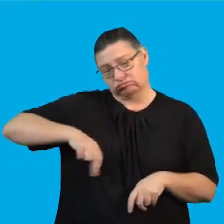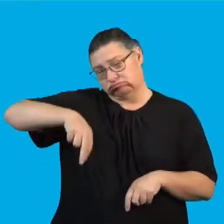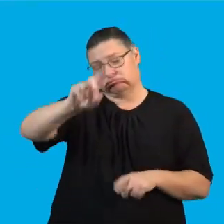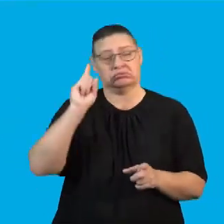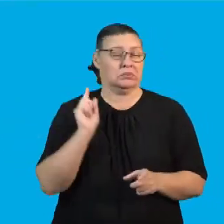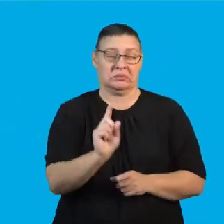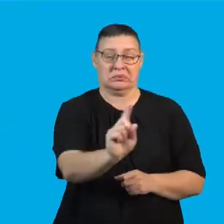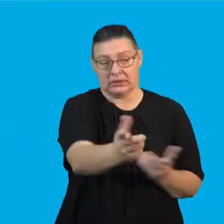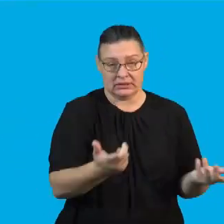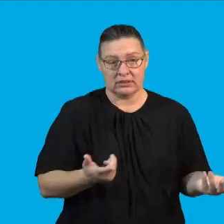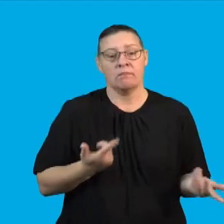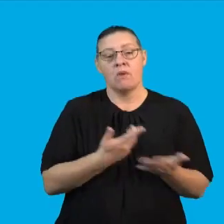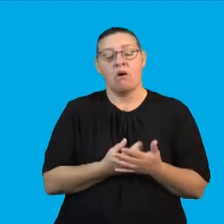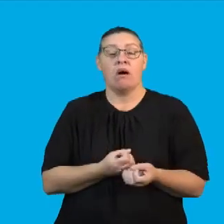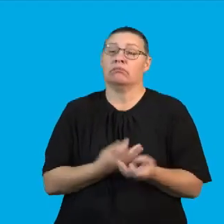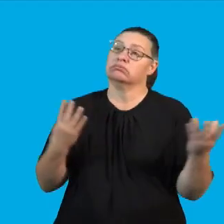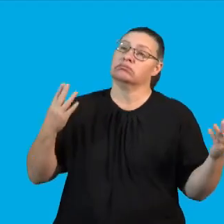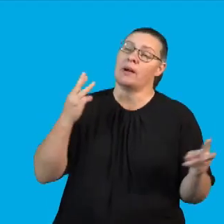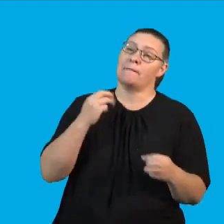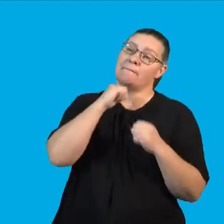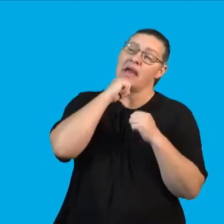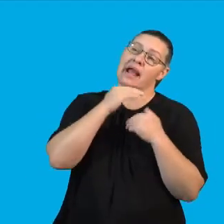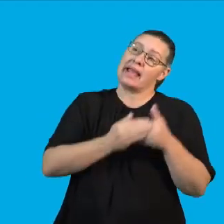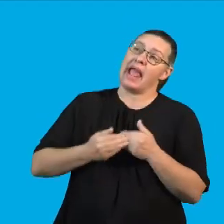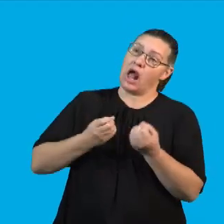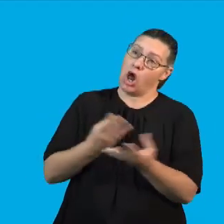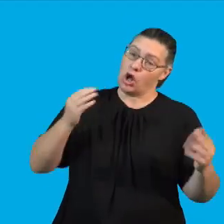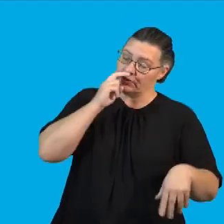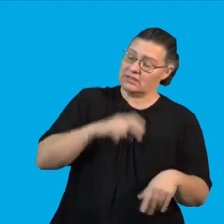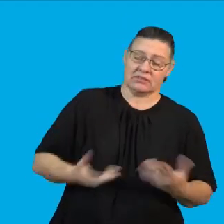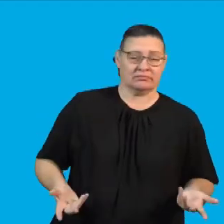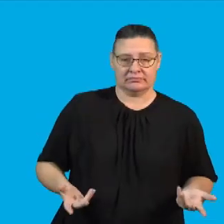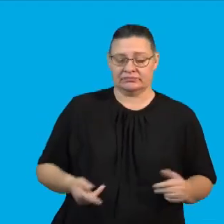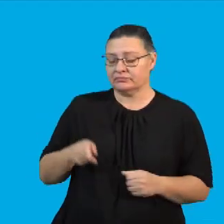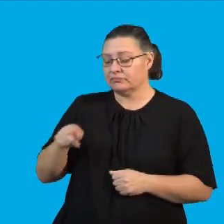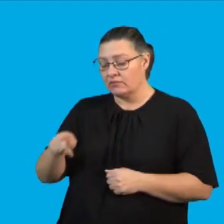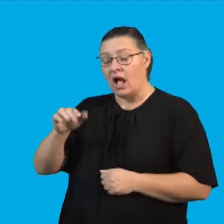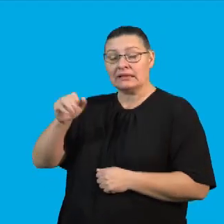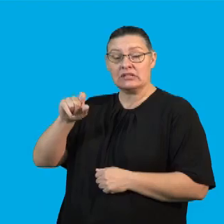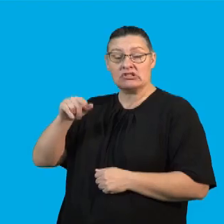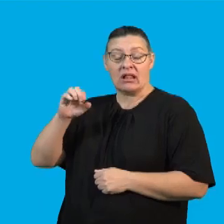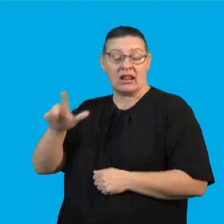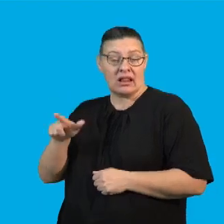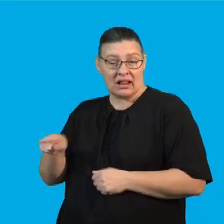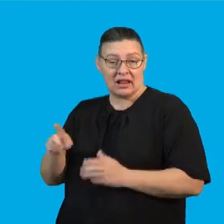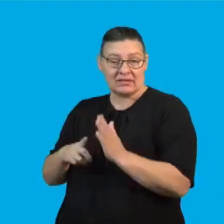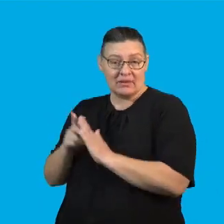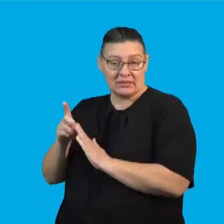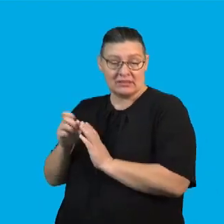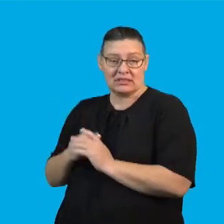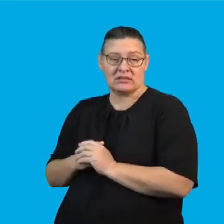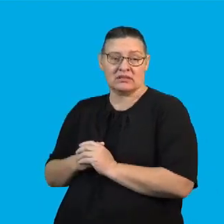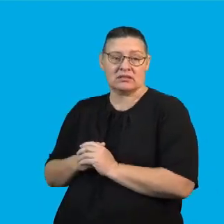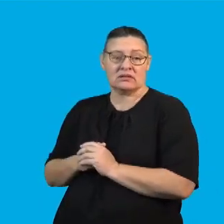can run away from danger, and there's no need for much parental care. Altricial development, at the